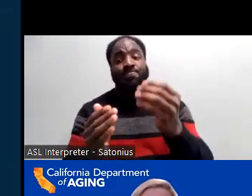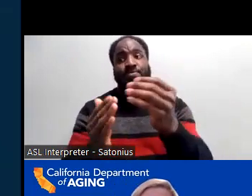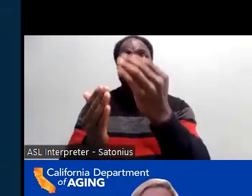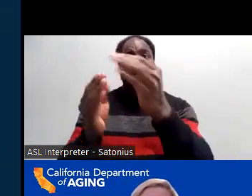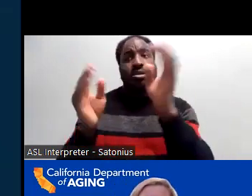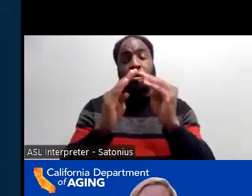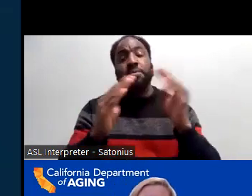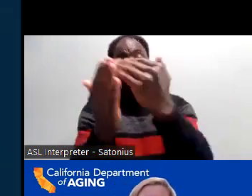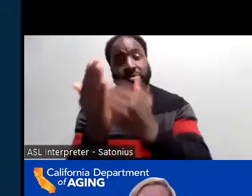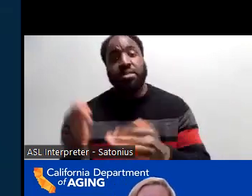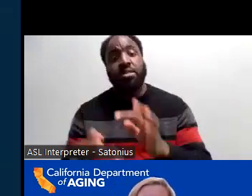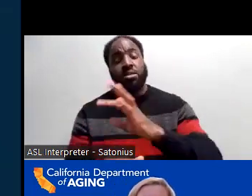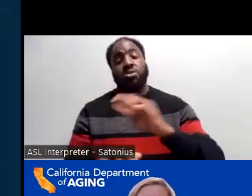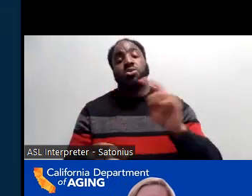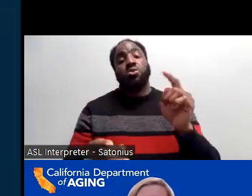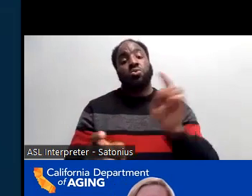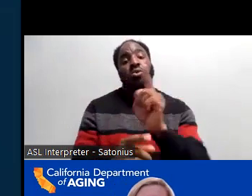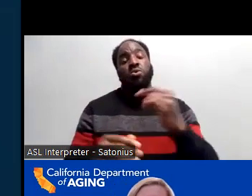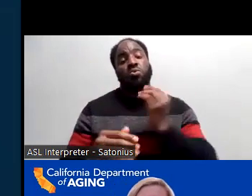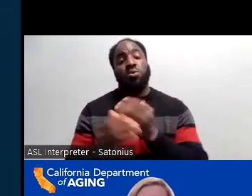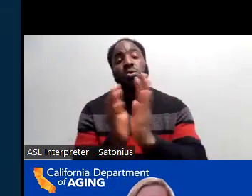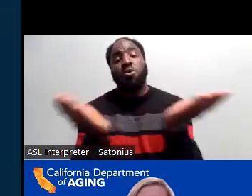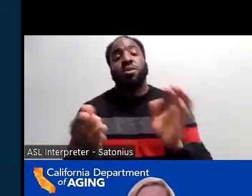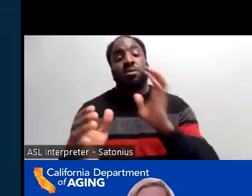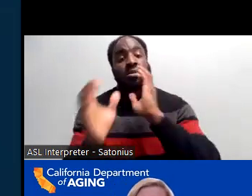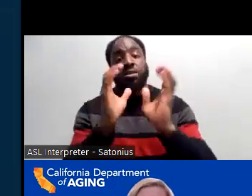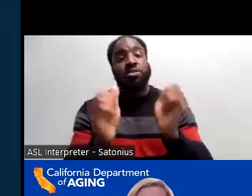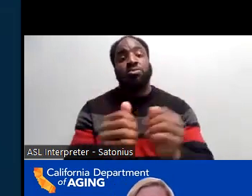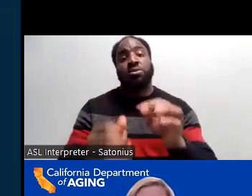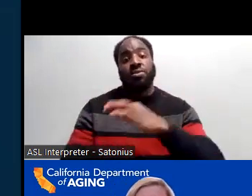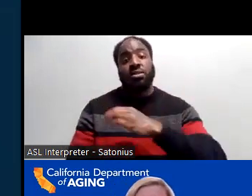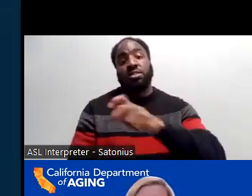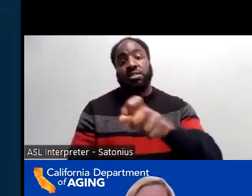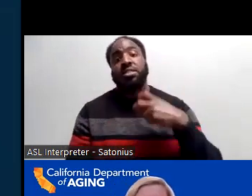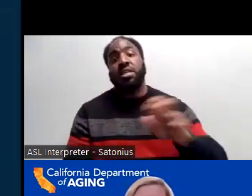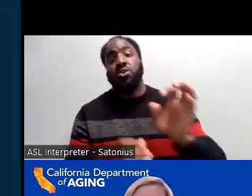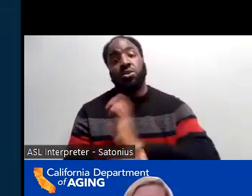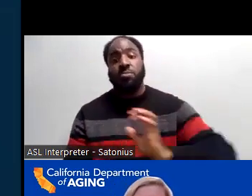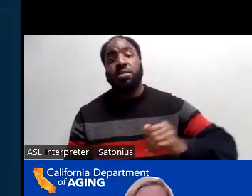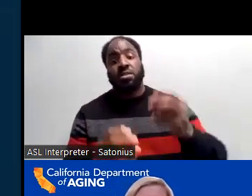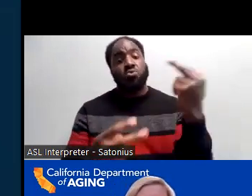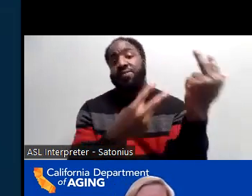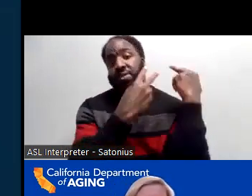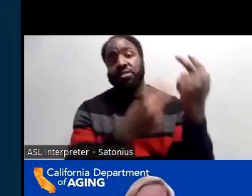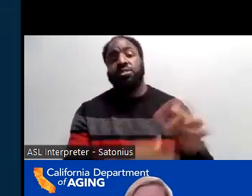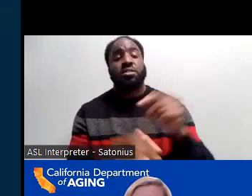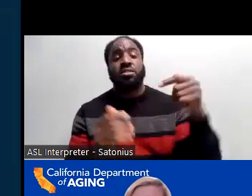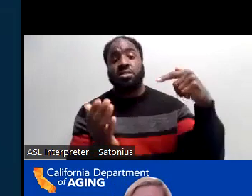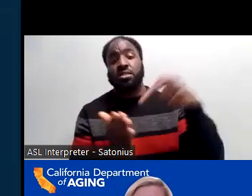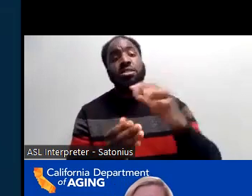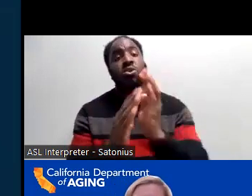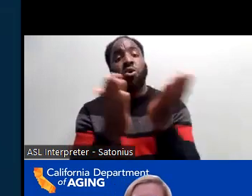up to our stakeholder committee reflections. And this is an open-ended,